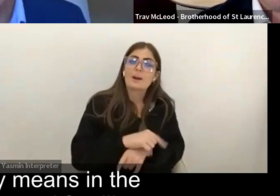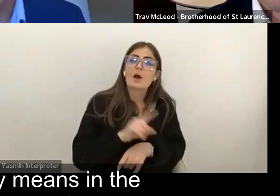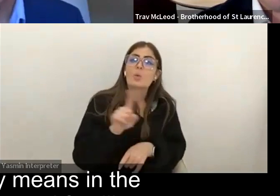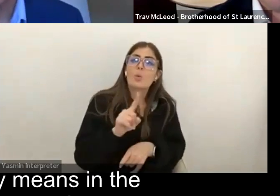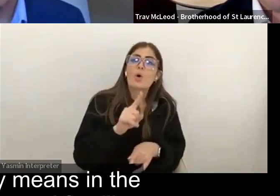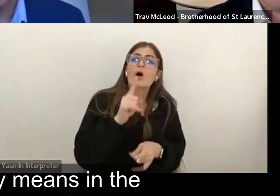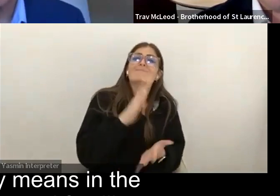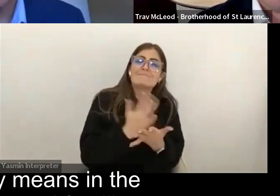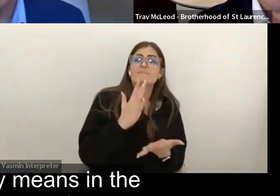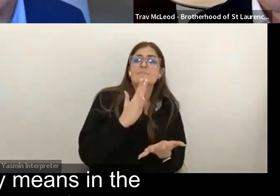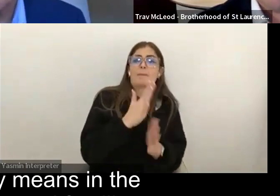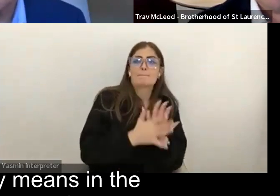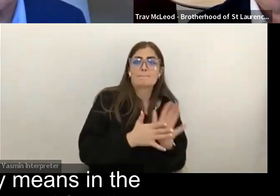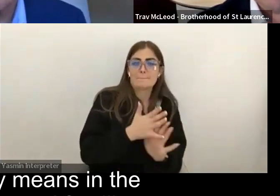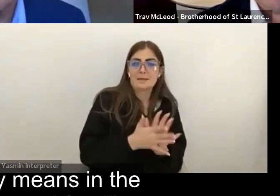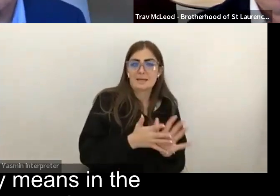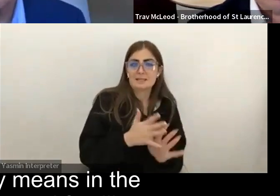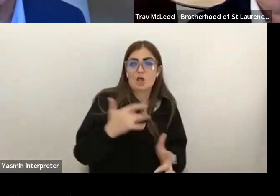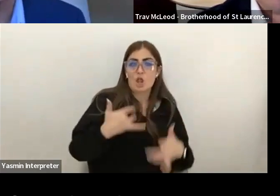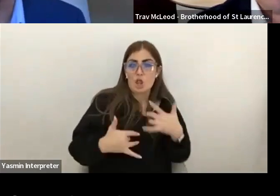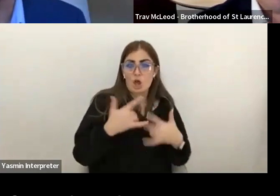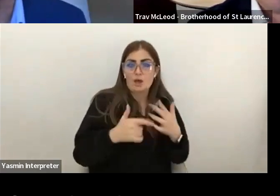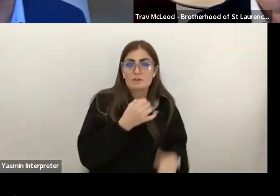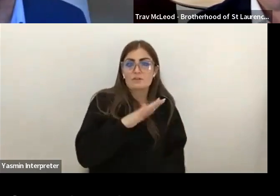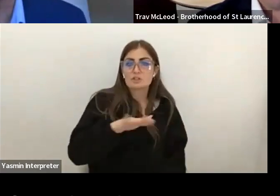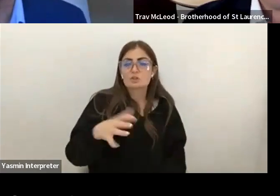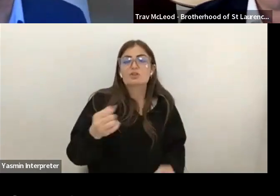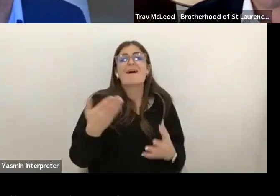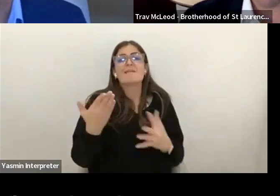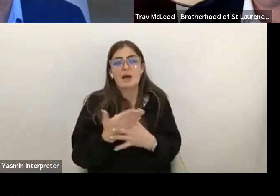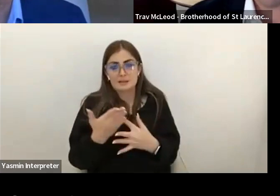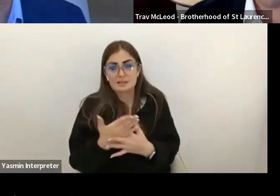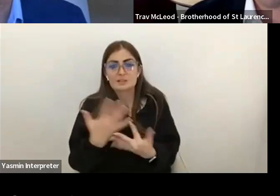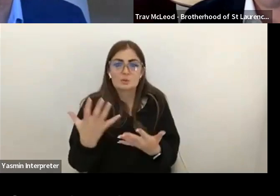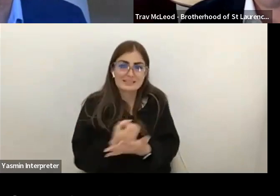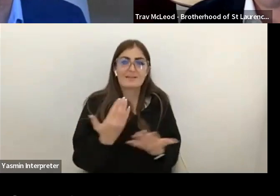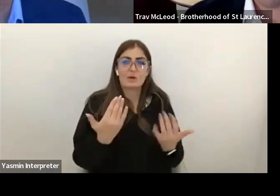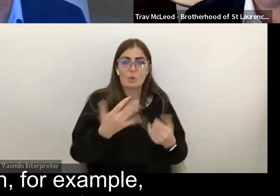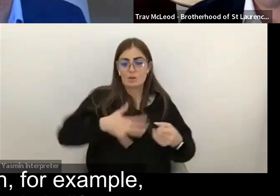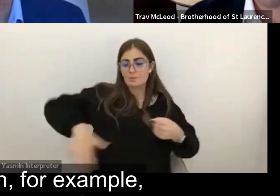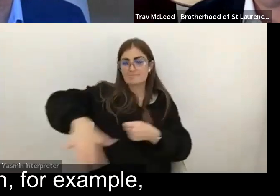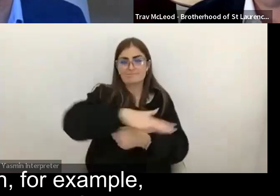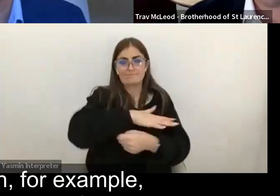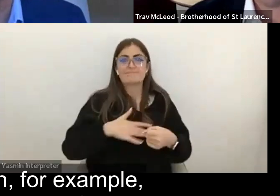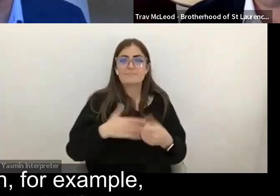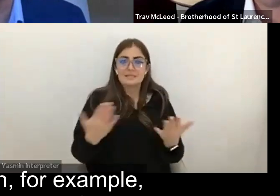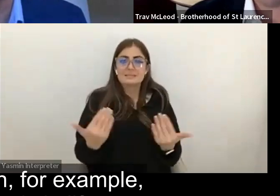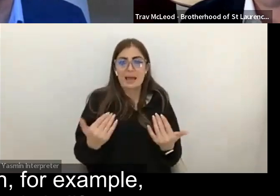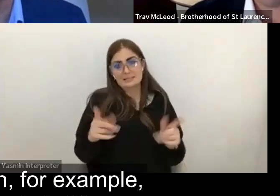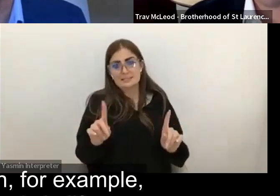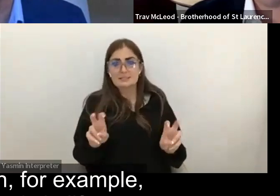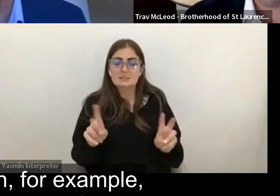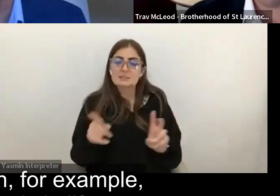actually means in the lives of children and families to have access to a safe, welcoming space where they can, for